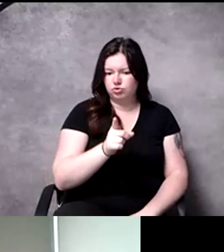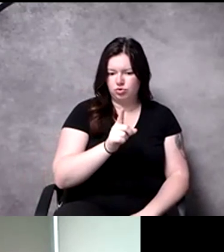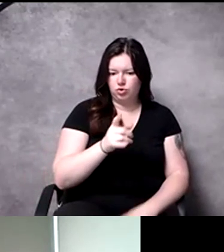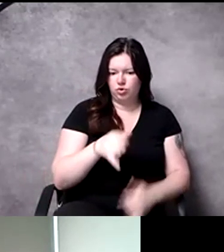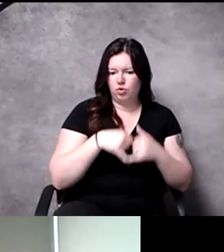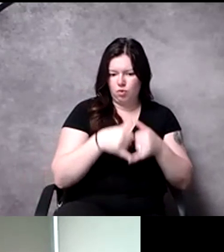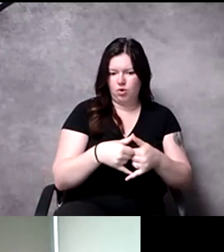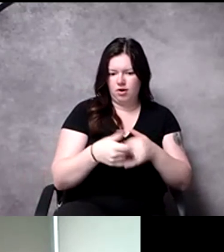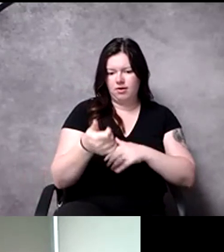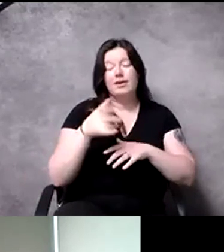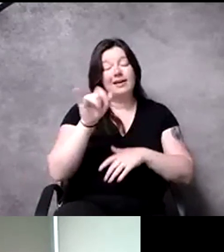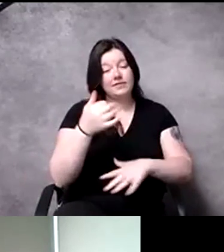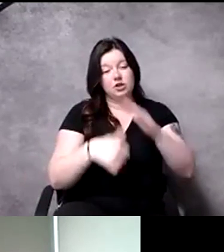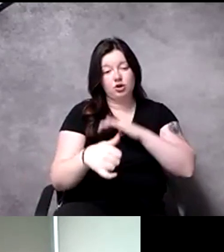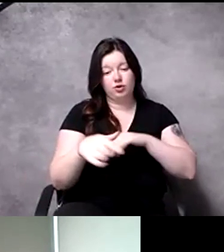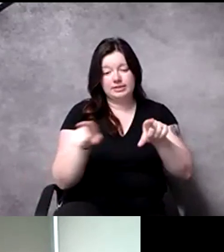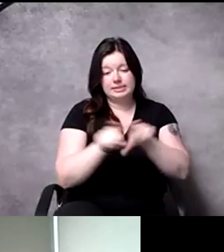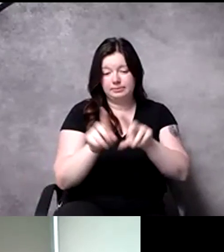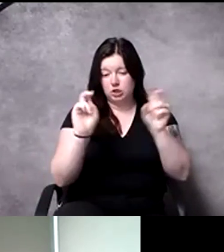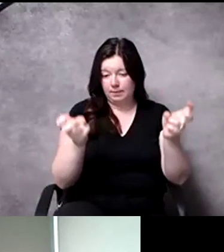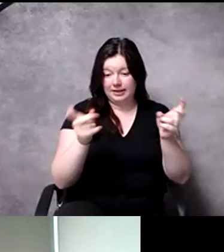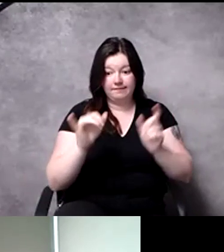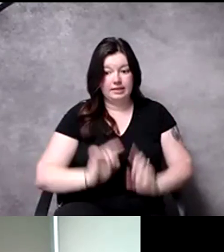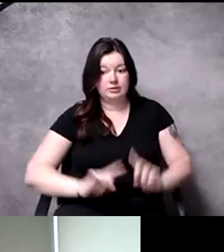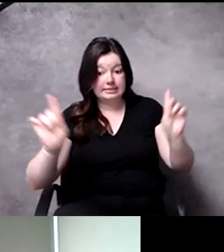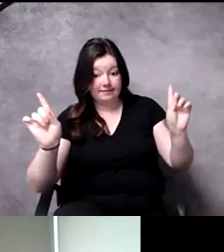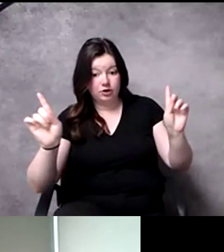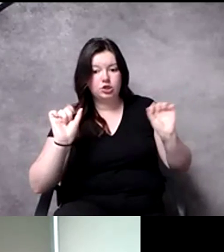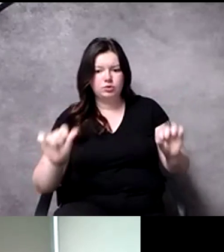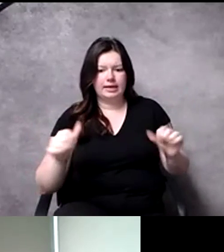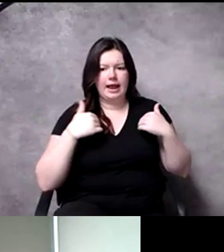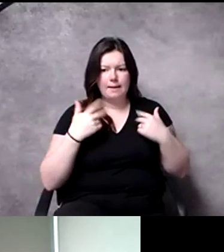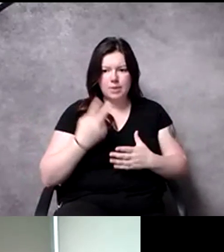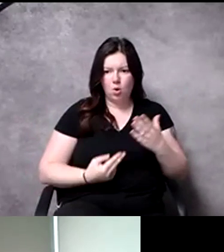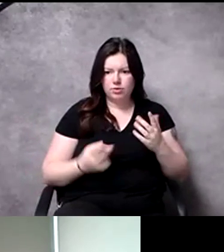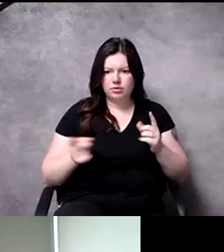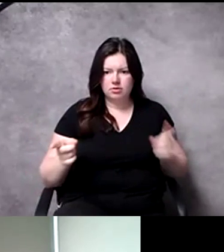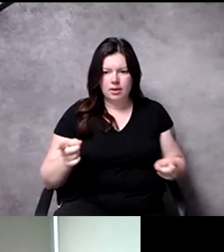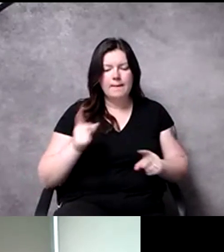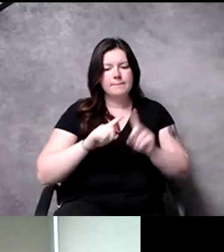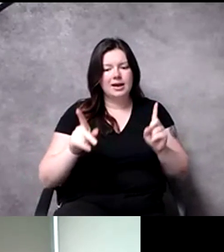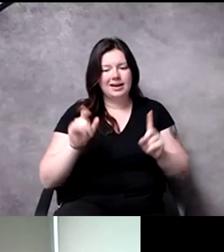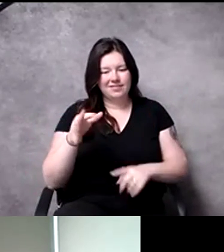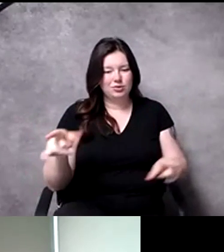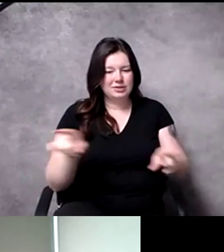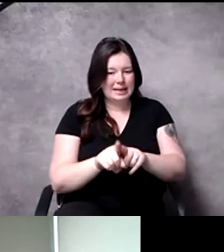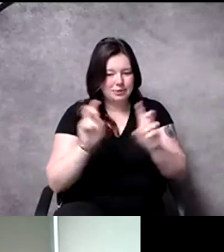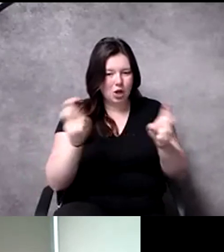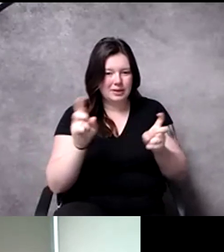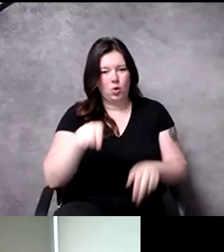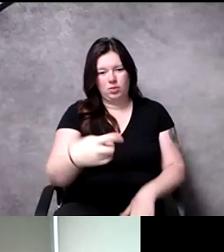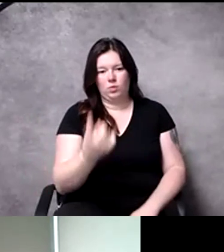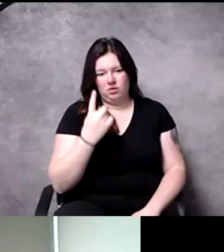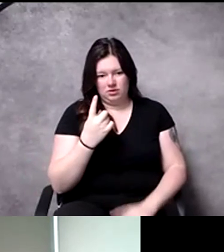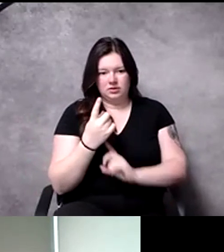same topic. Yes, unless if they're totally different, then you could have both. Yeah. But you're going to want to have a pretty mature,